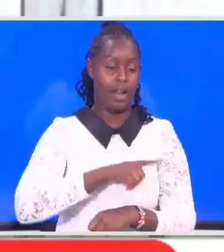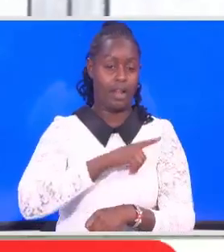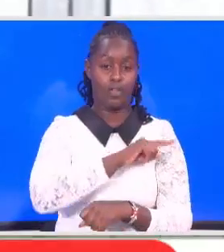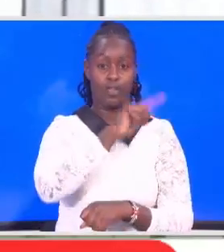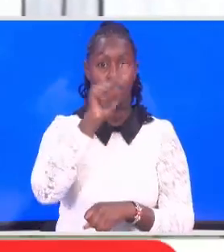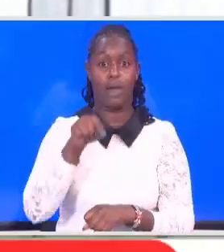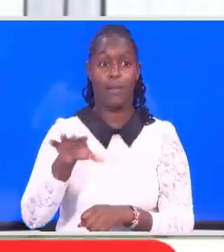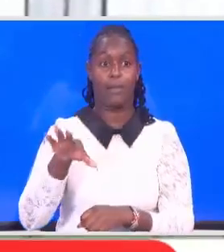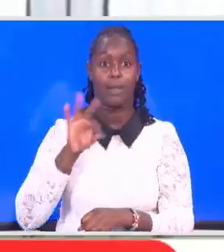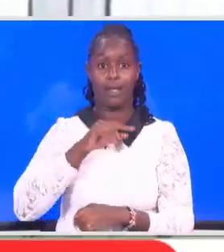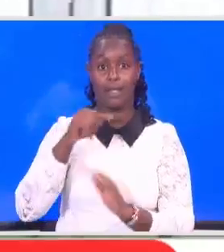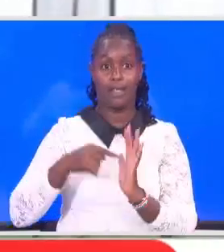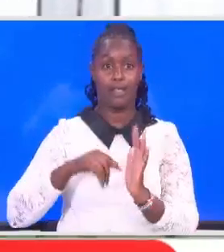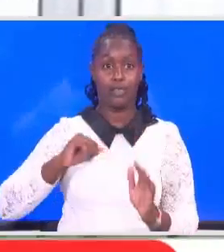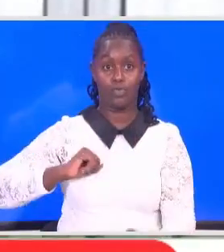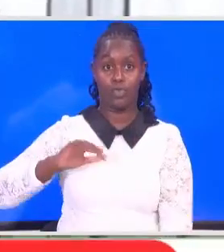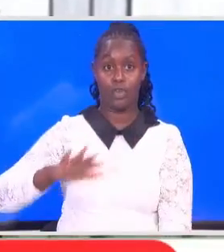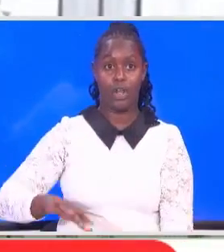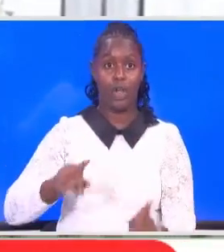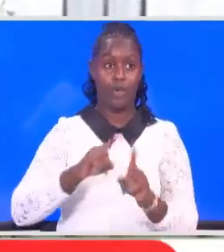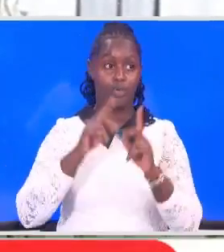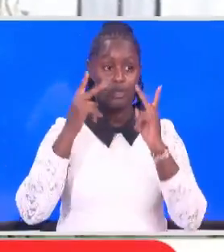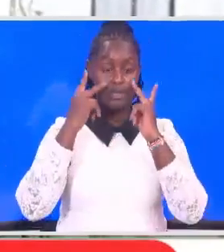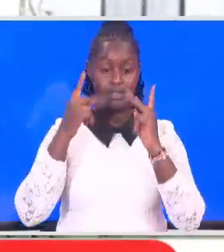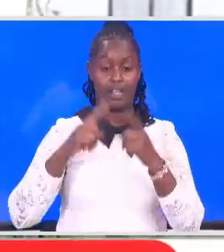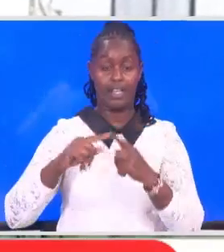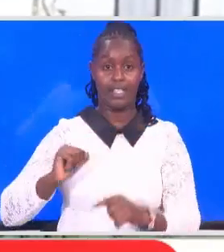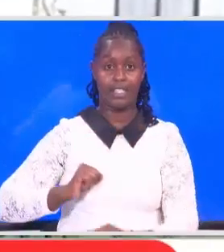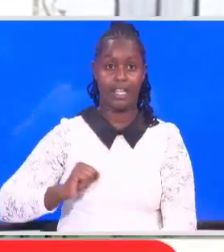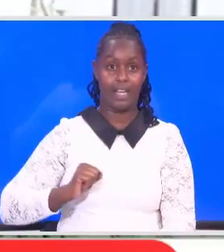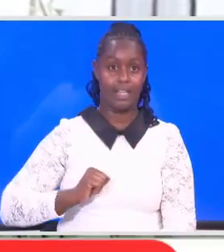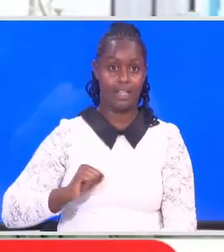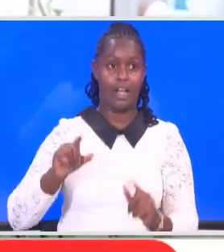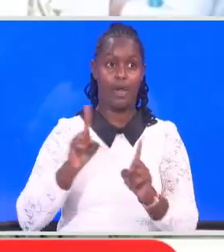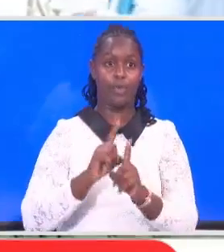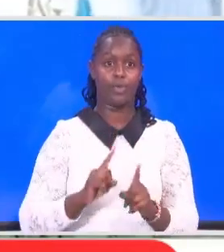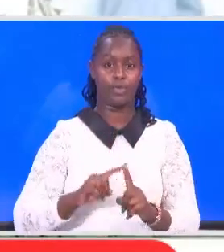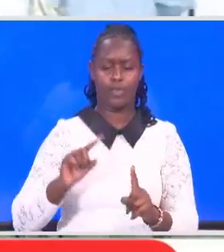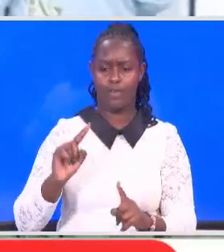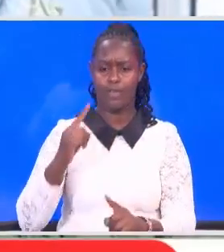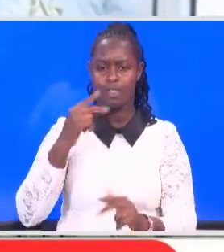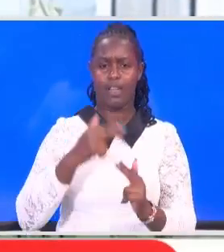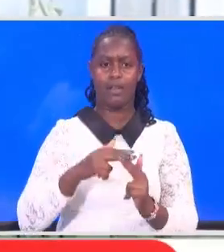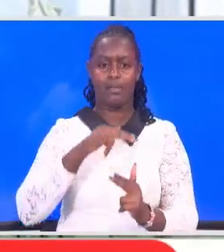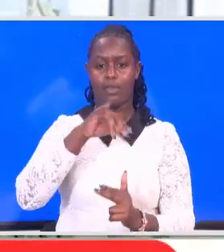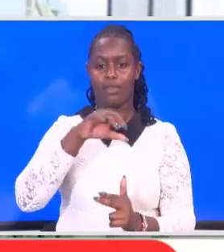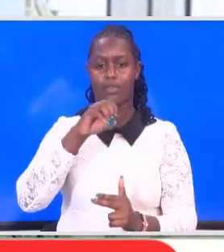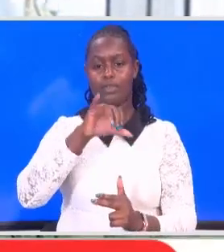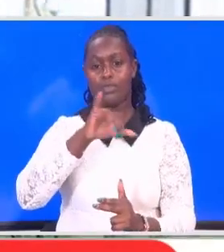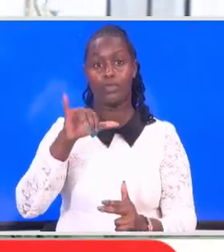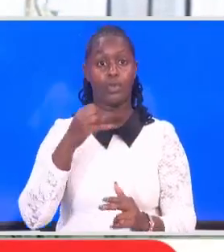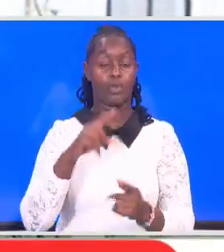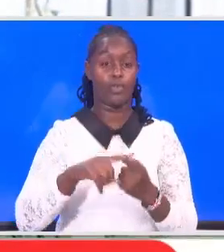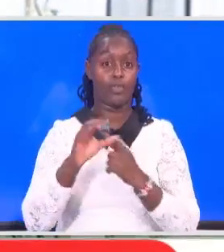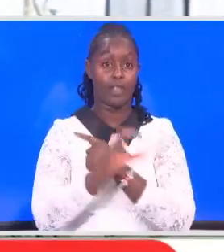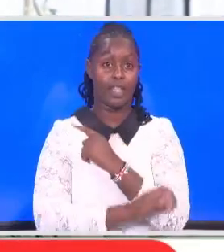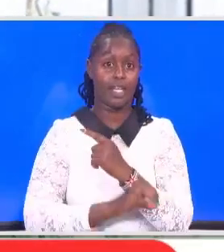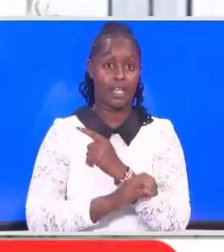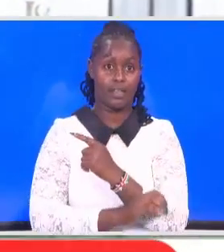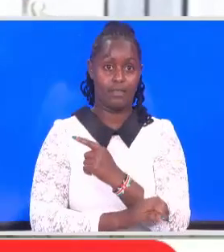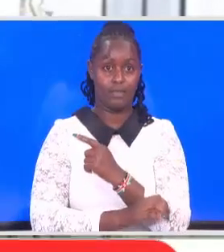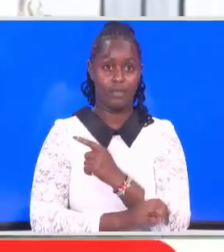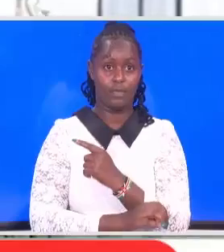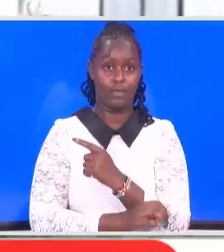this girl. Because she is a lady, the first female judge of the country, and retired as an appeal